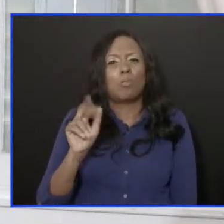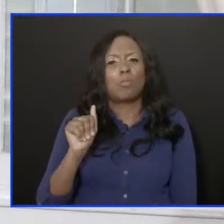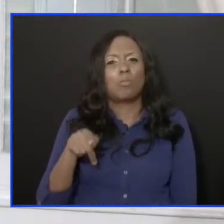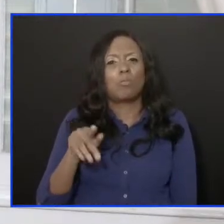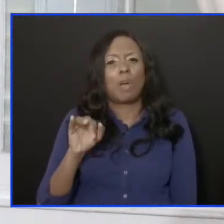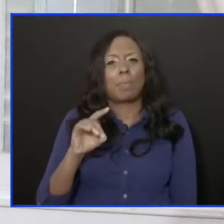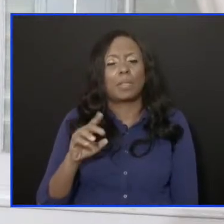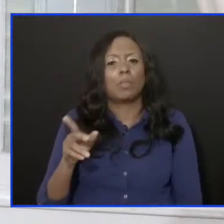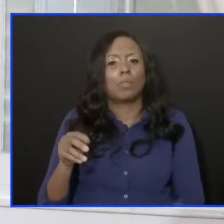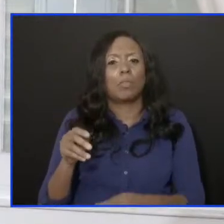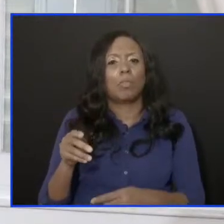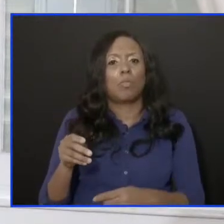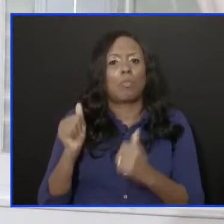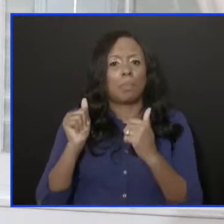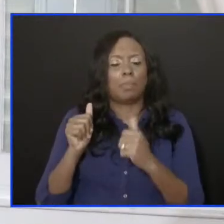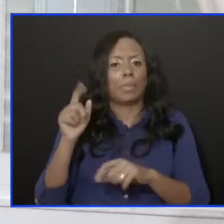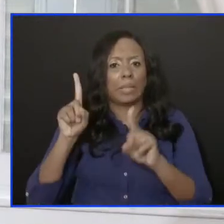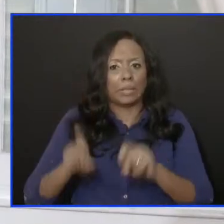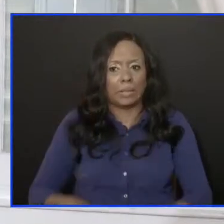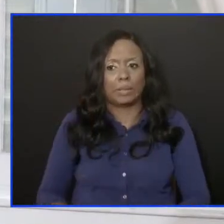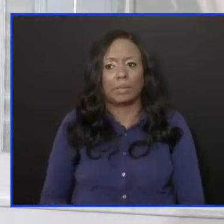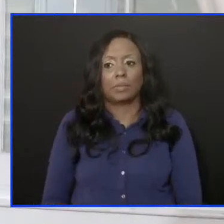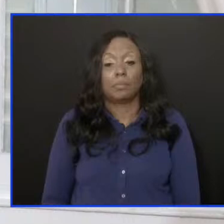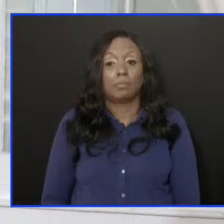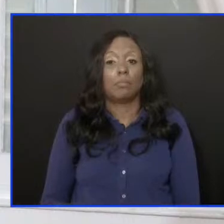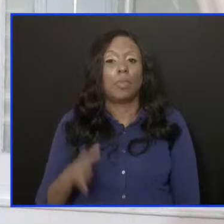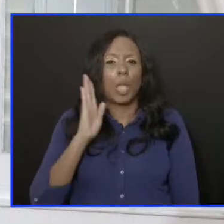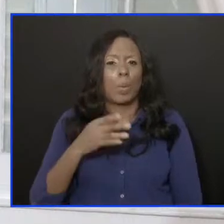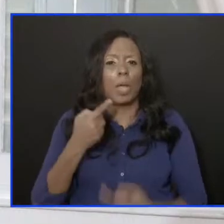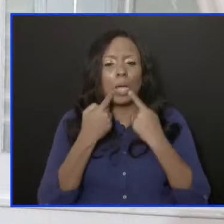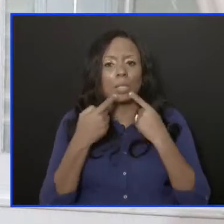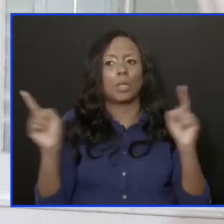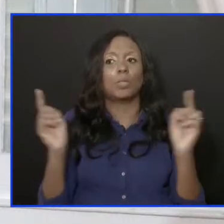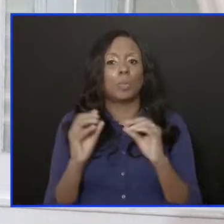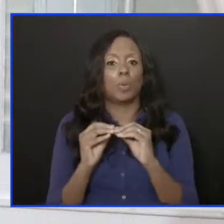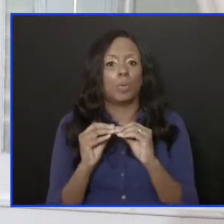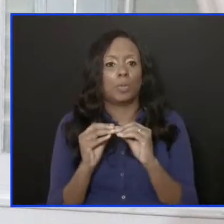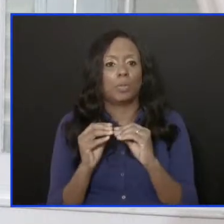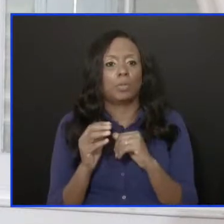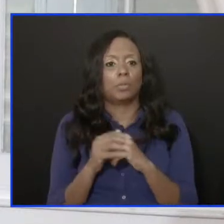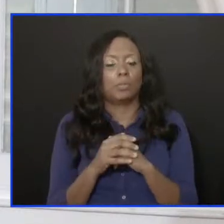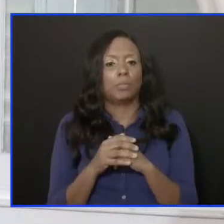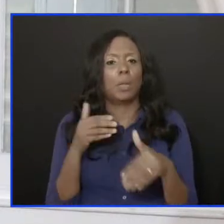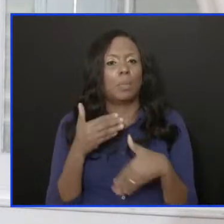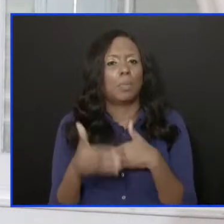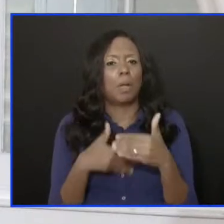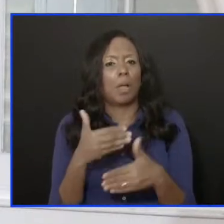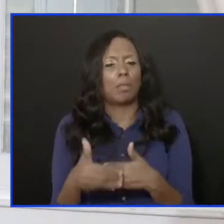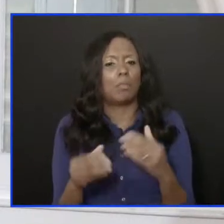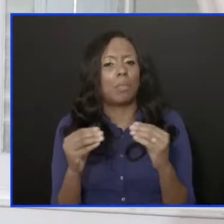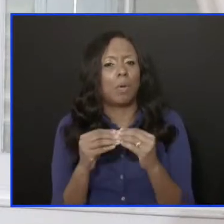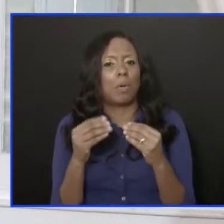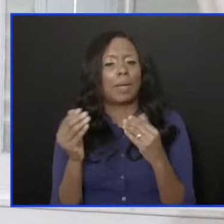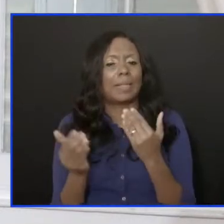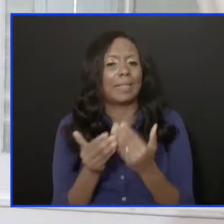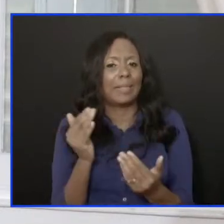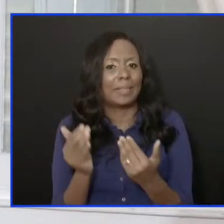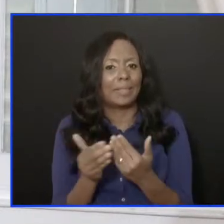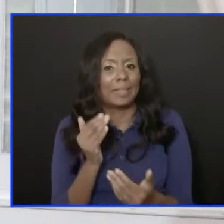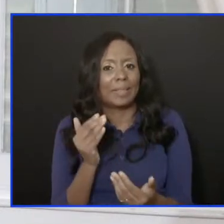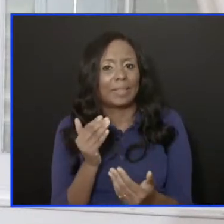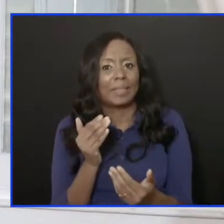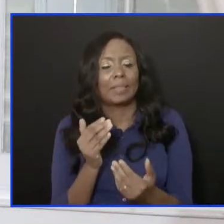announce once we've completed this exercise. That will make that process a lot easier because the test will not be